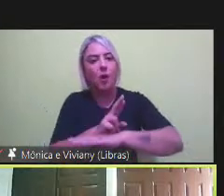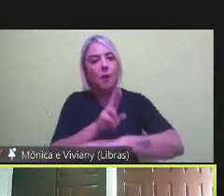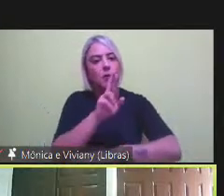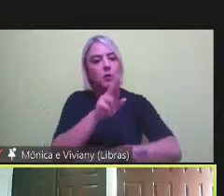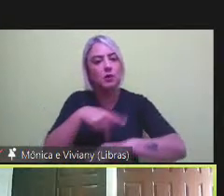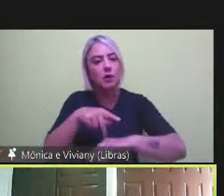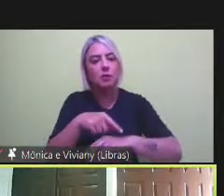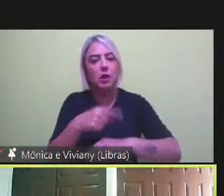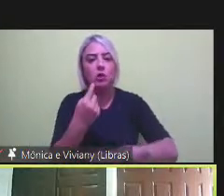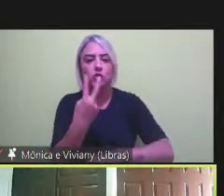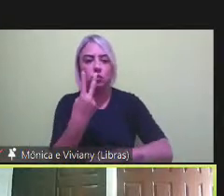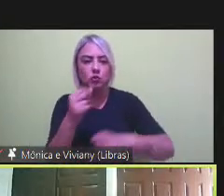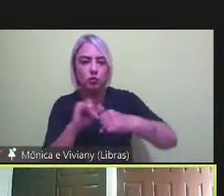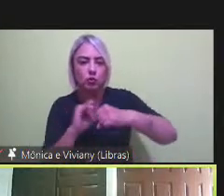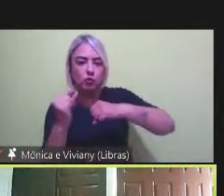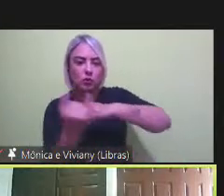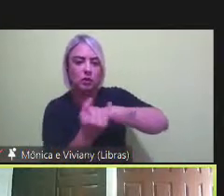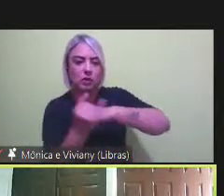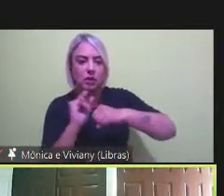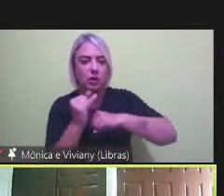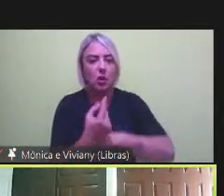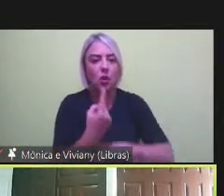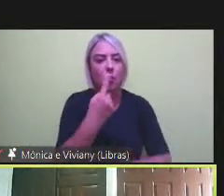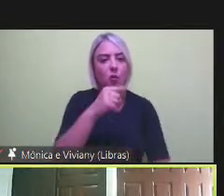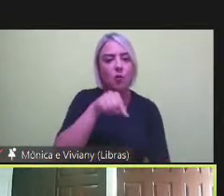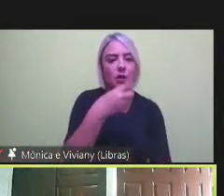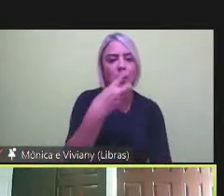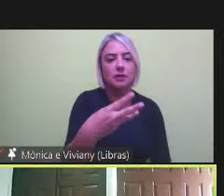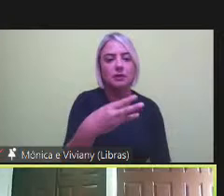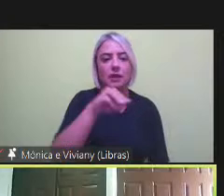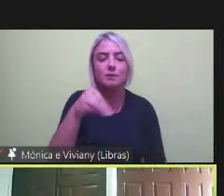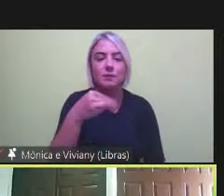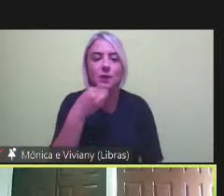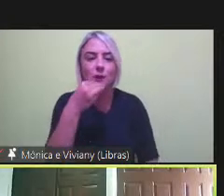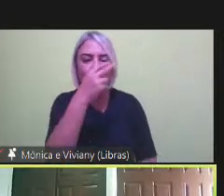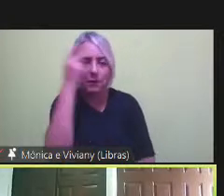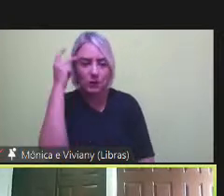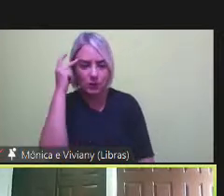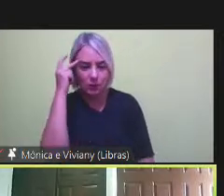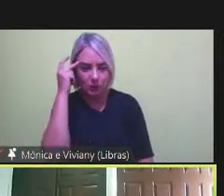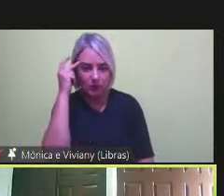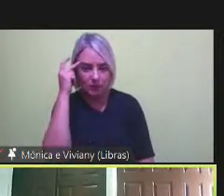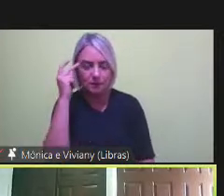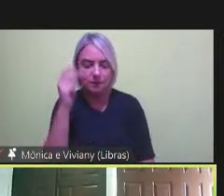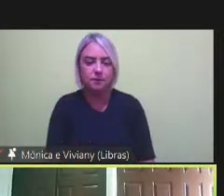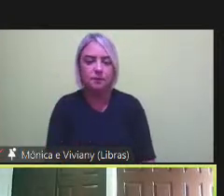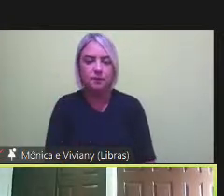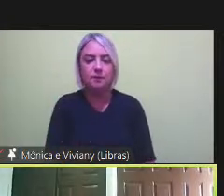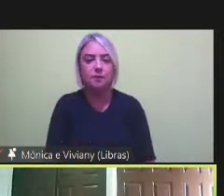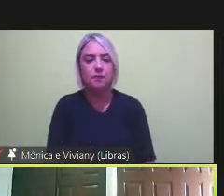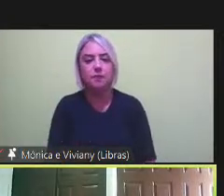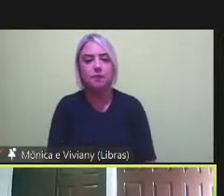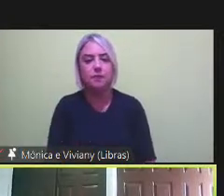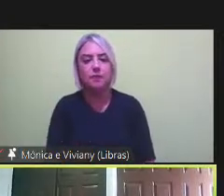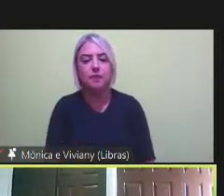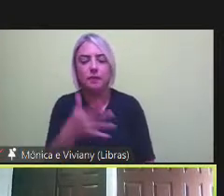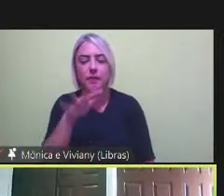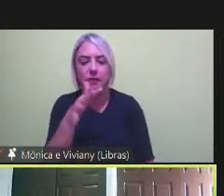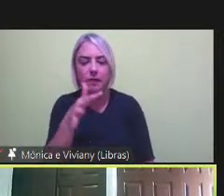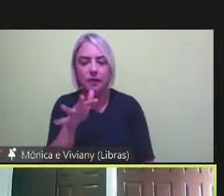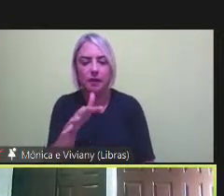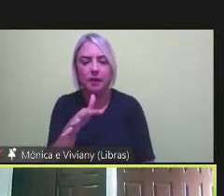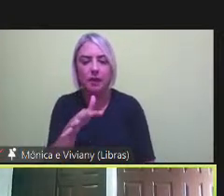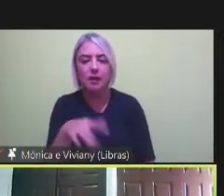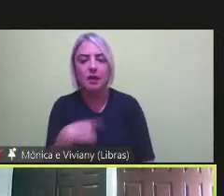1.3, approximately 1.3 million persons, and there is a male to female ratio